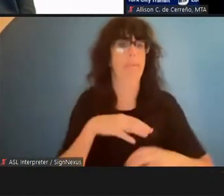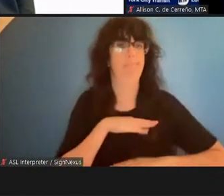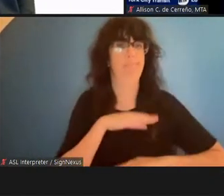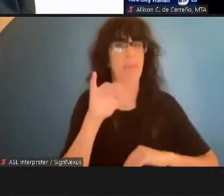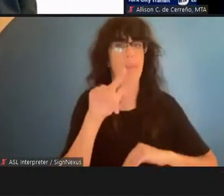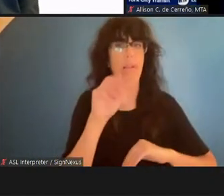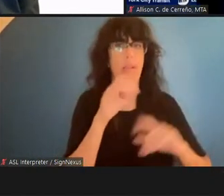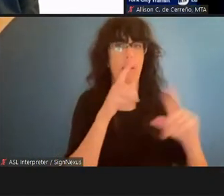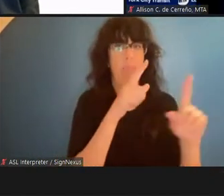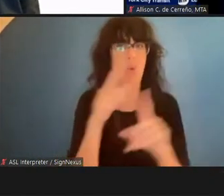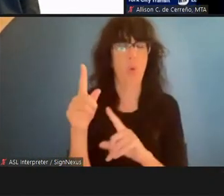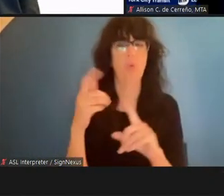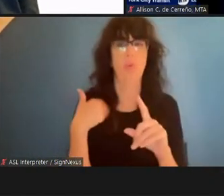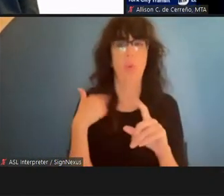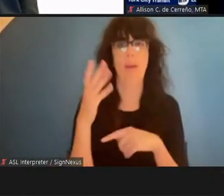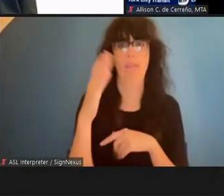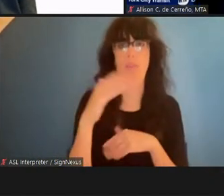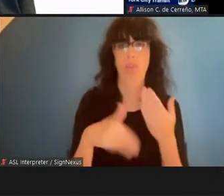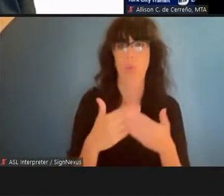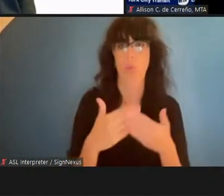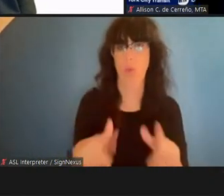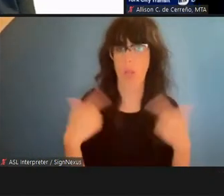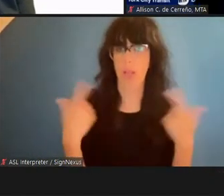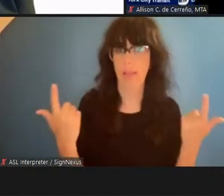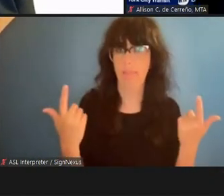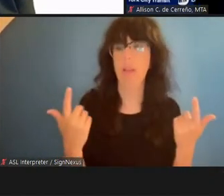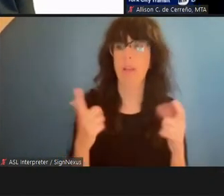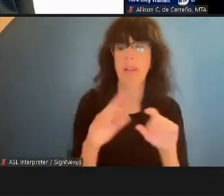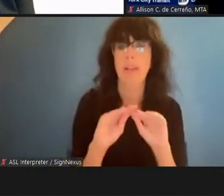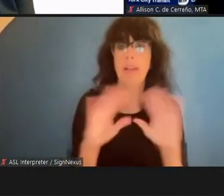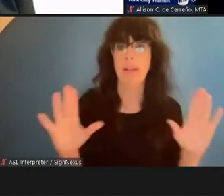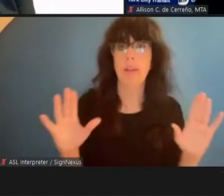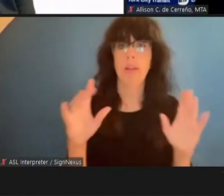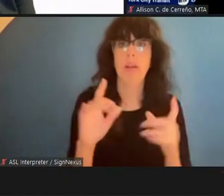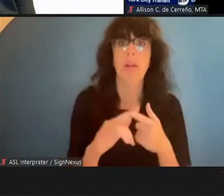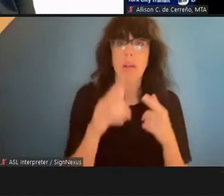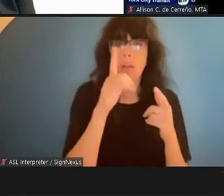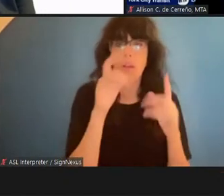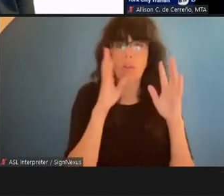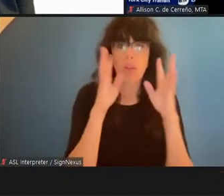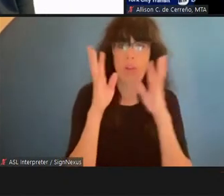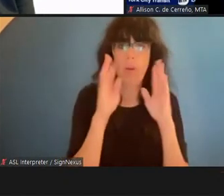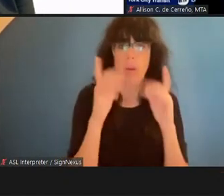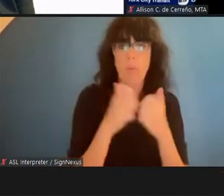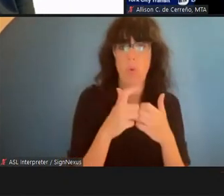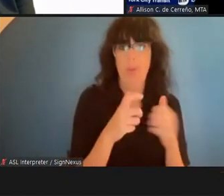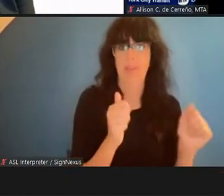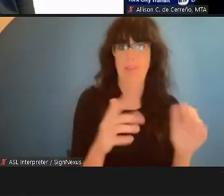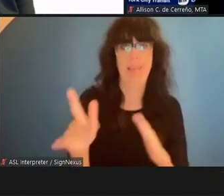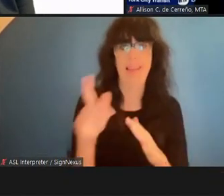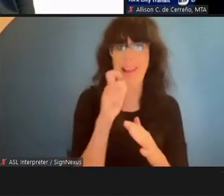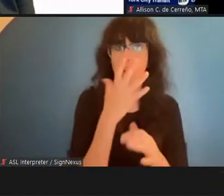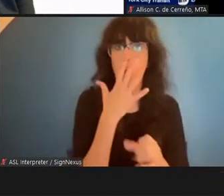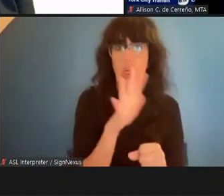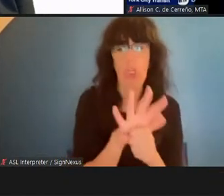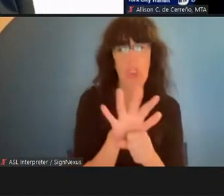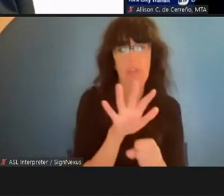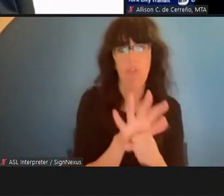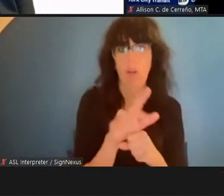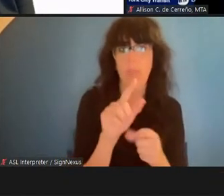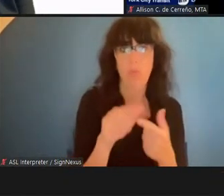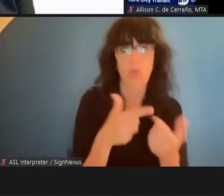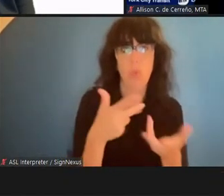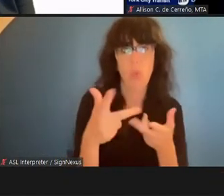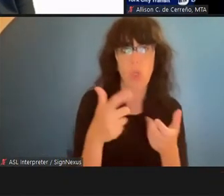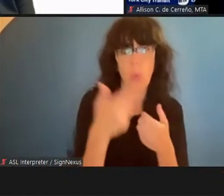have a future we can all live in it's clear to me that the architects of this plan have not done a good enough job to engage with frontline and